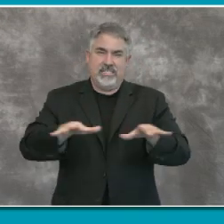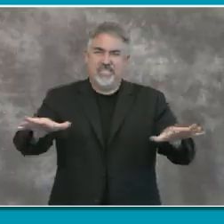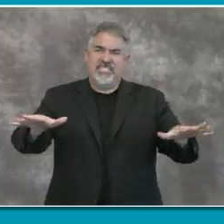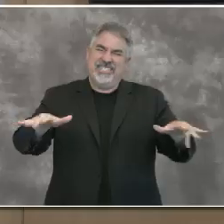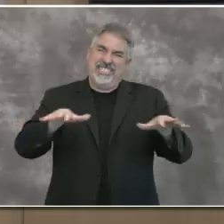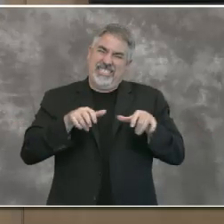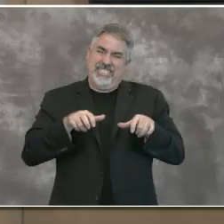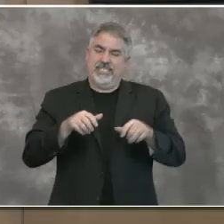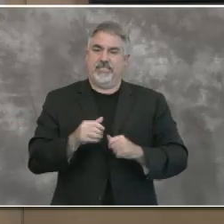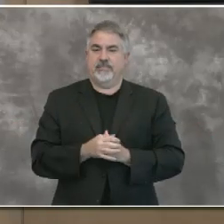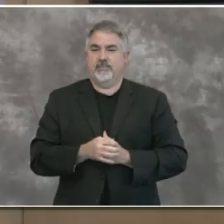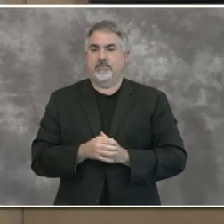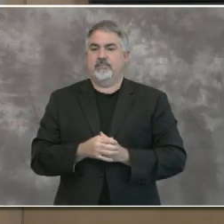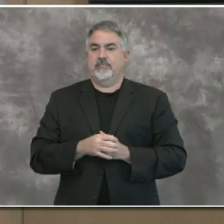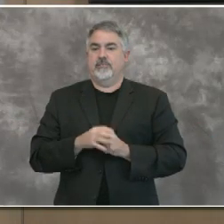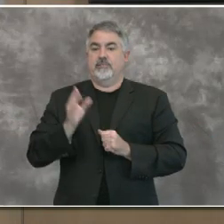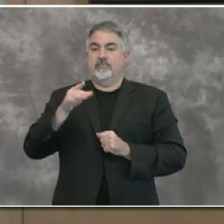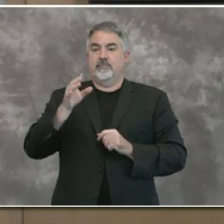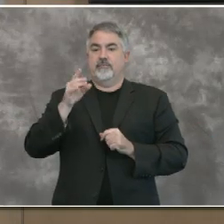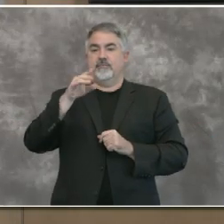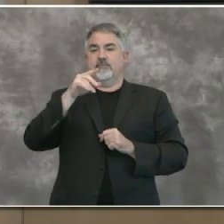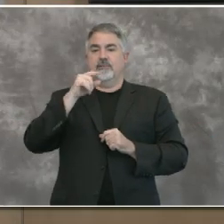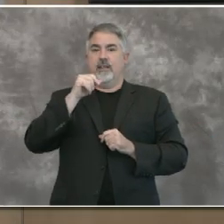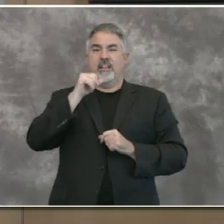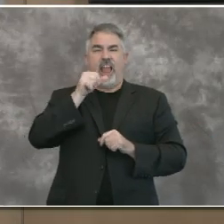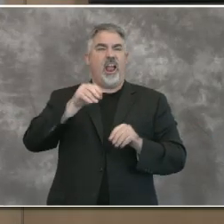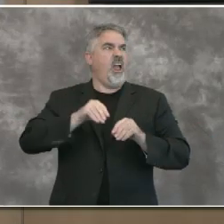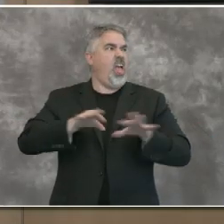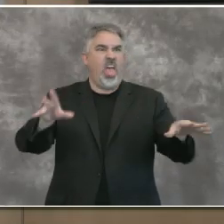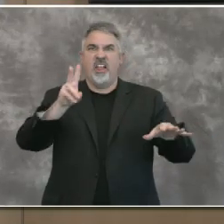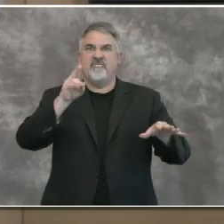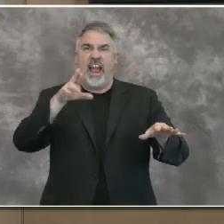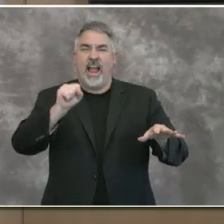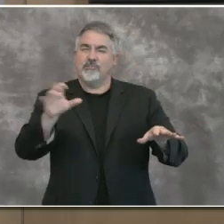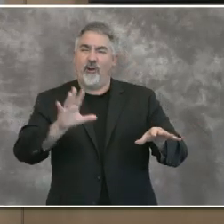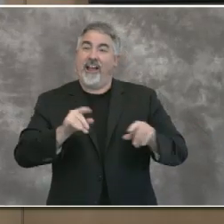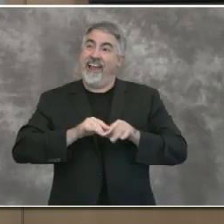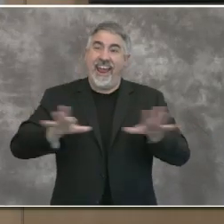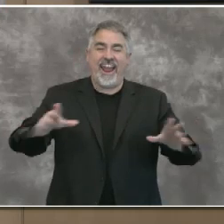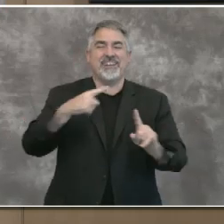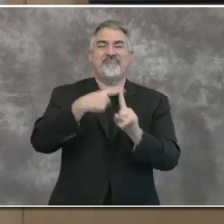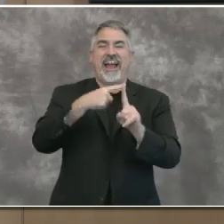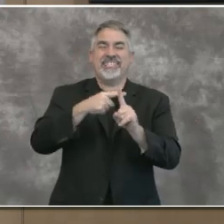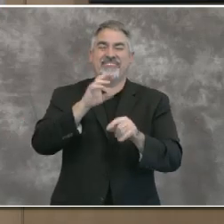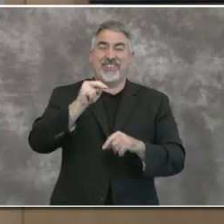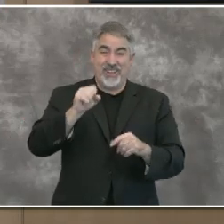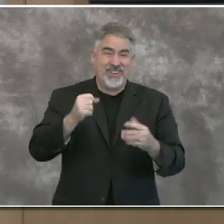virus. And I'm going to start this campaign right here, right now.